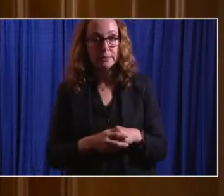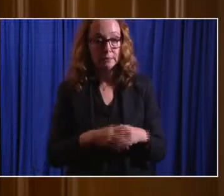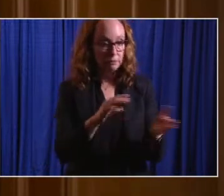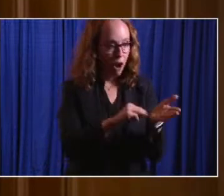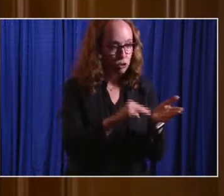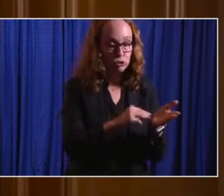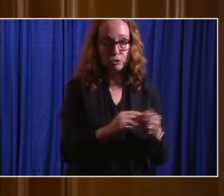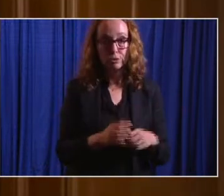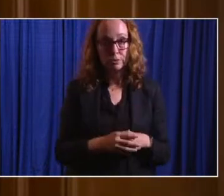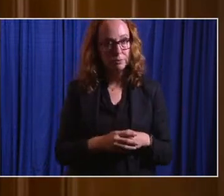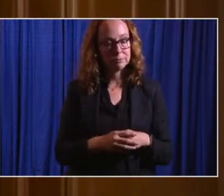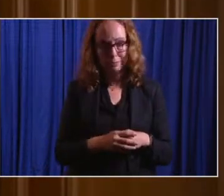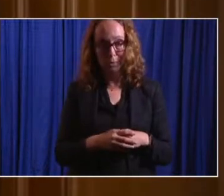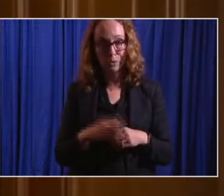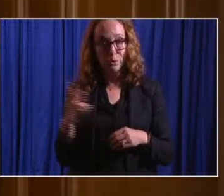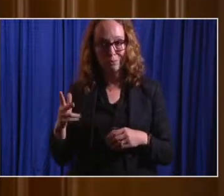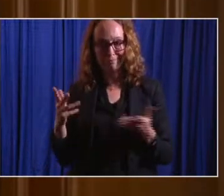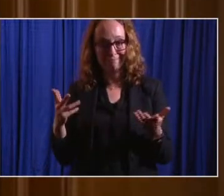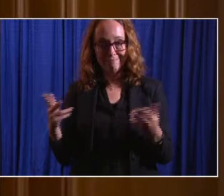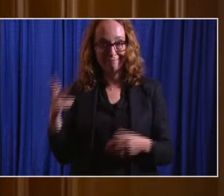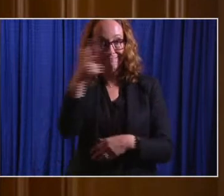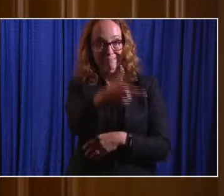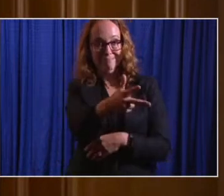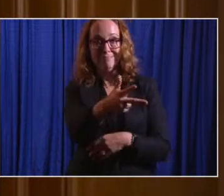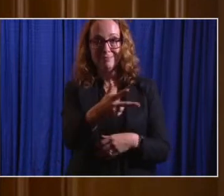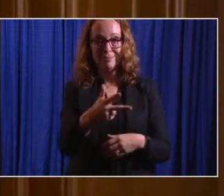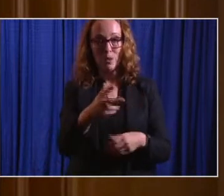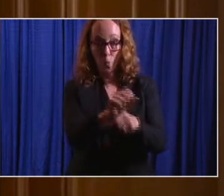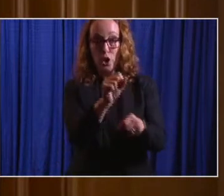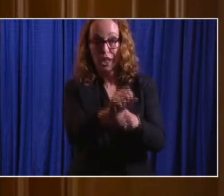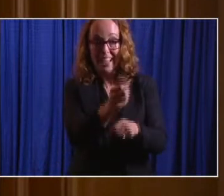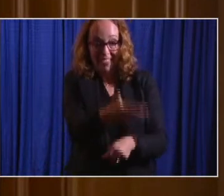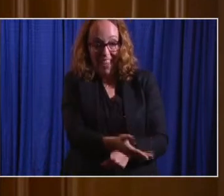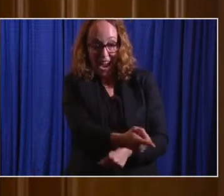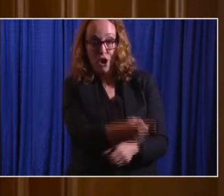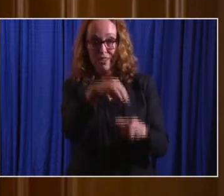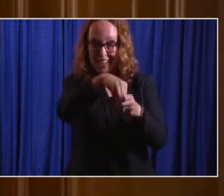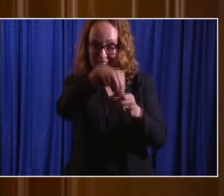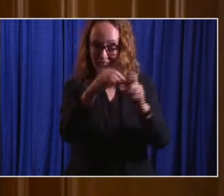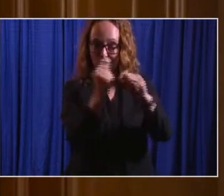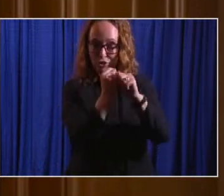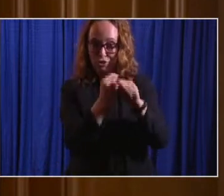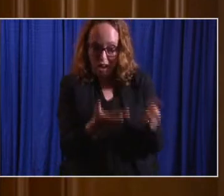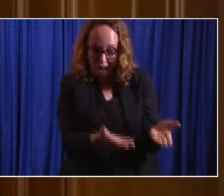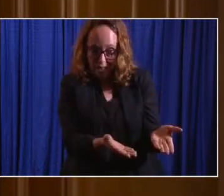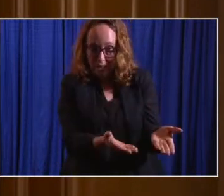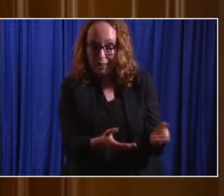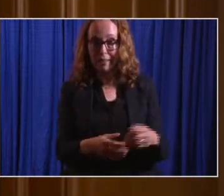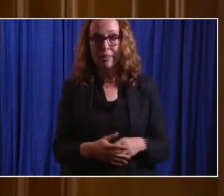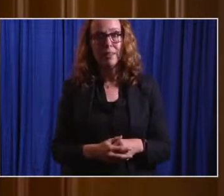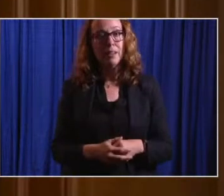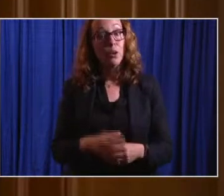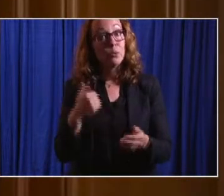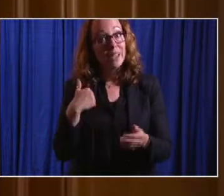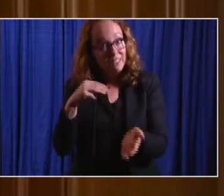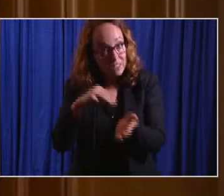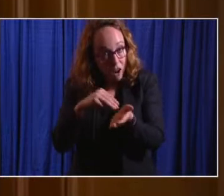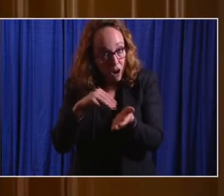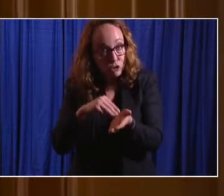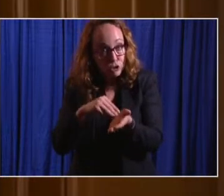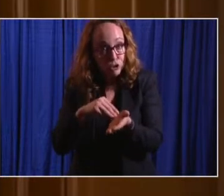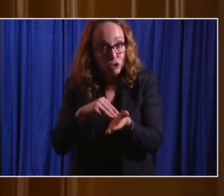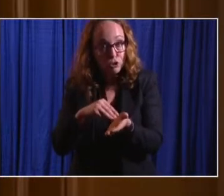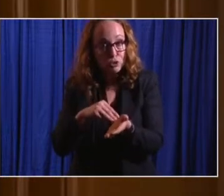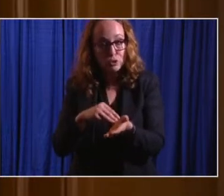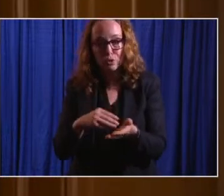have doctors who are, staff is really picking up, nurses are picking up the phone and calling their